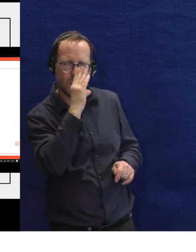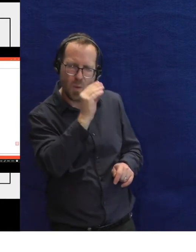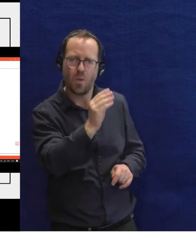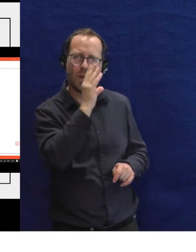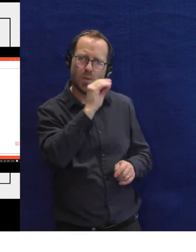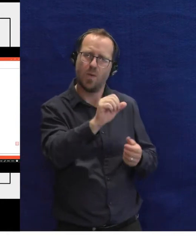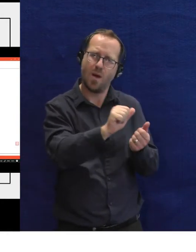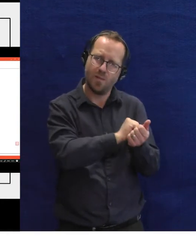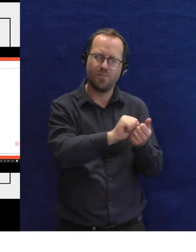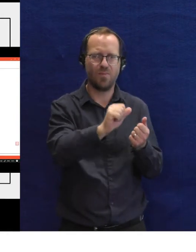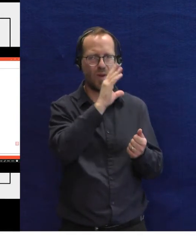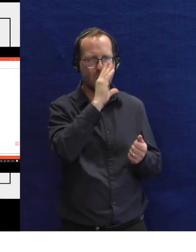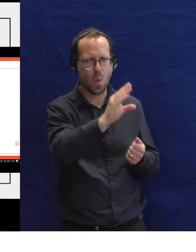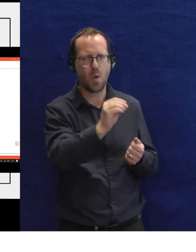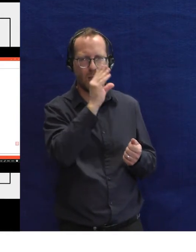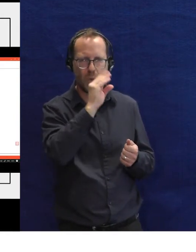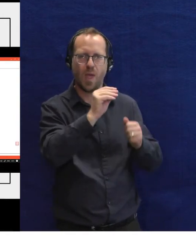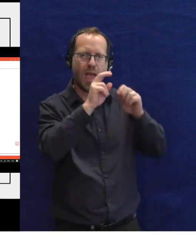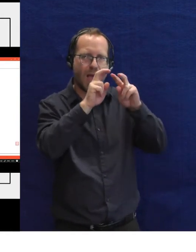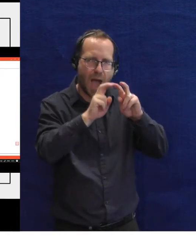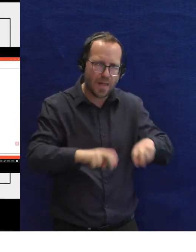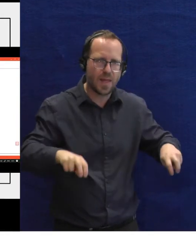analyze it, being an expert.